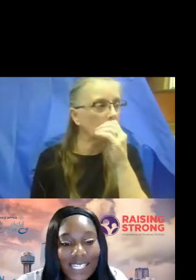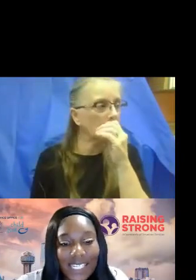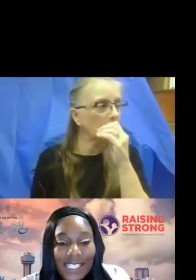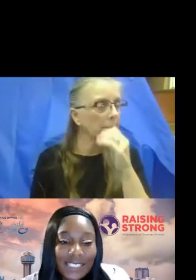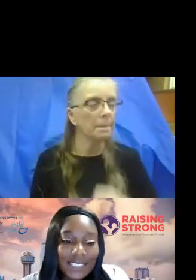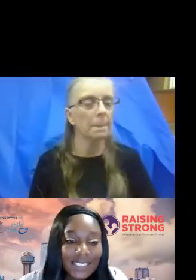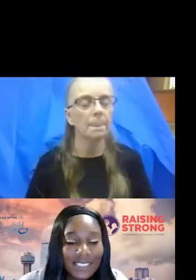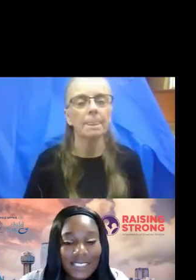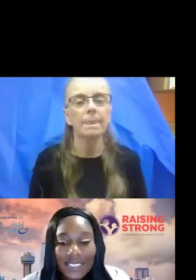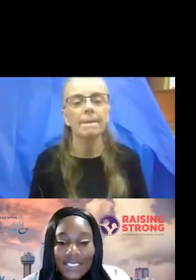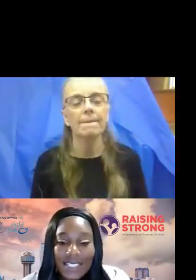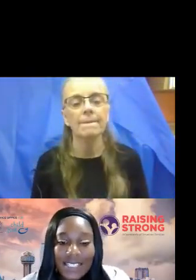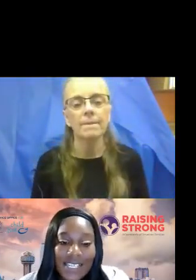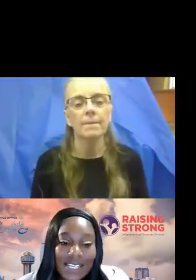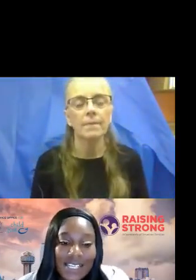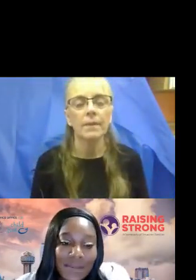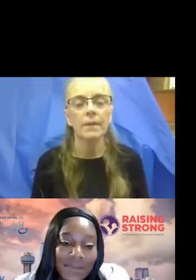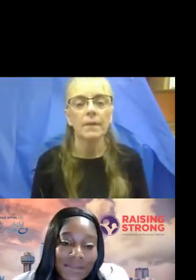Okay.